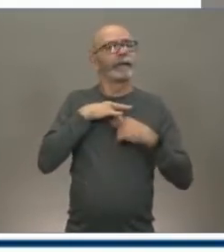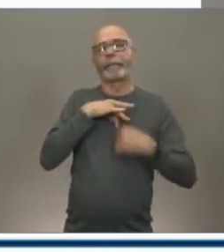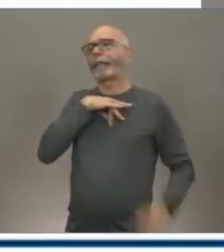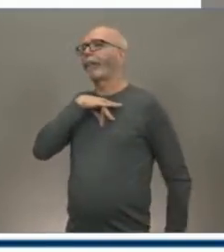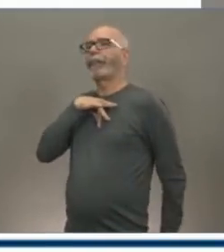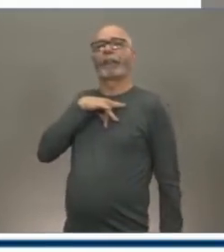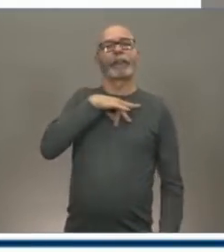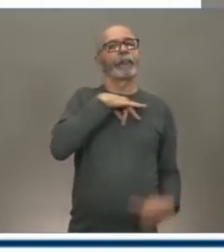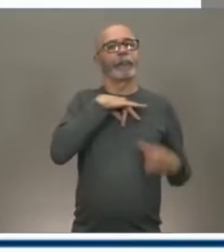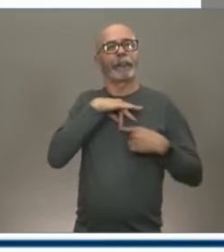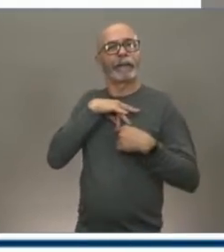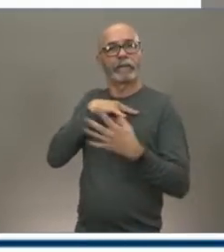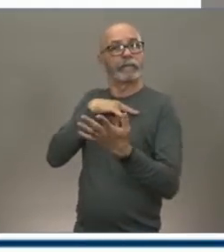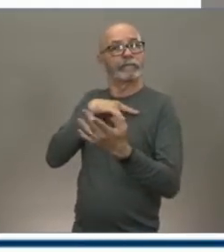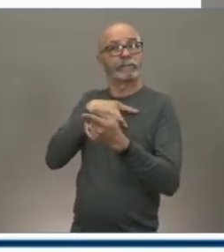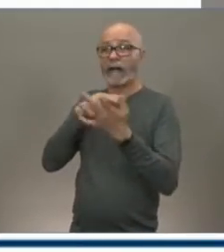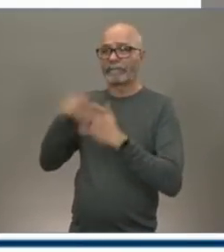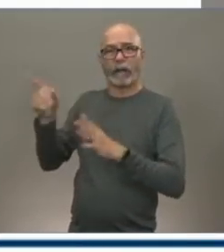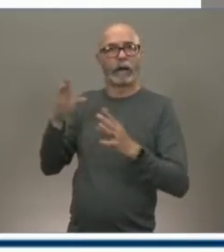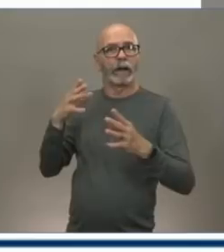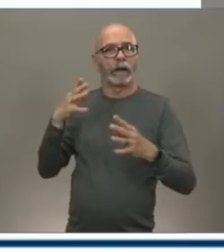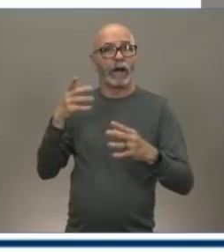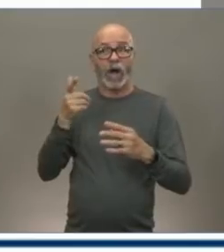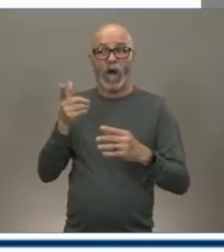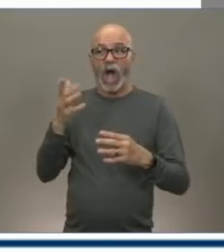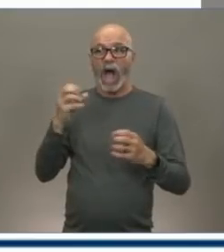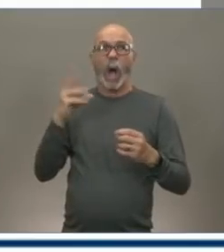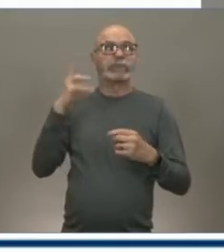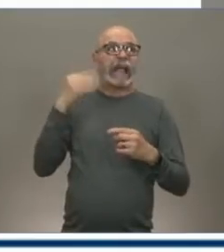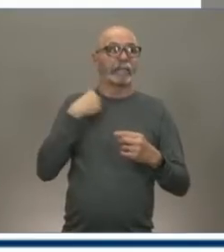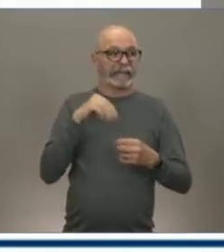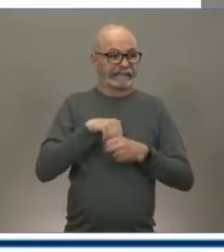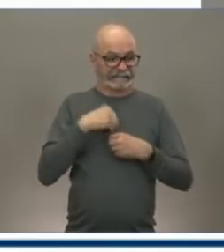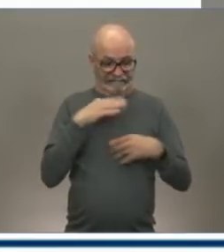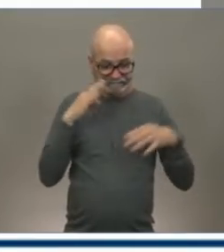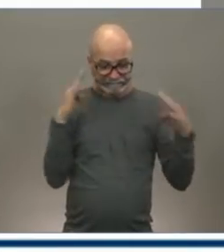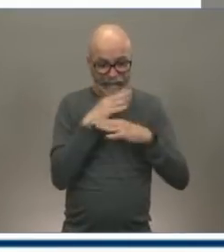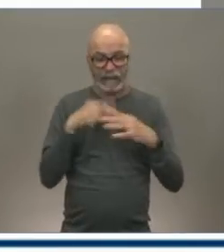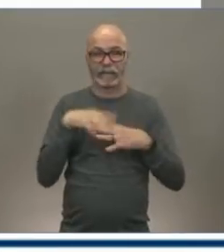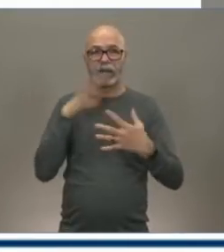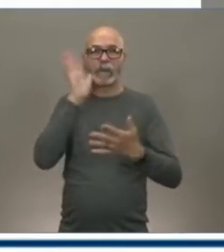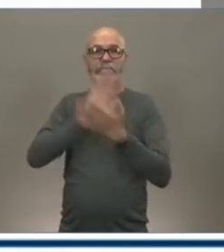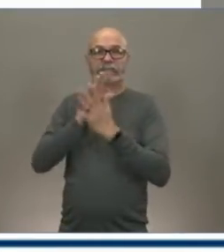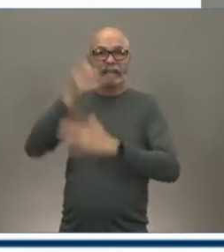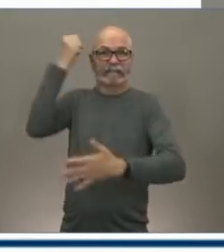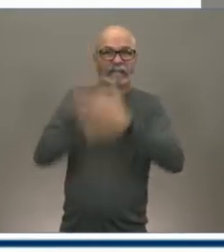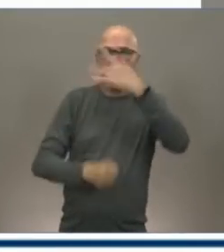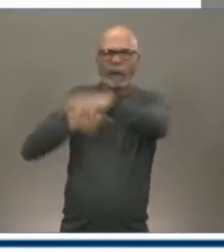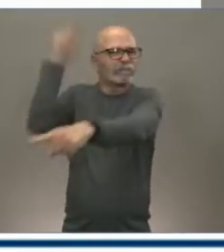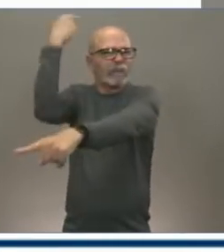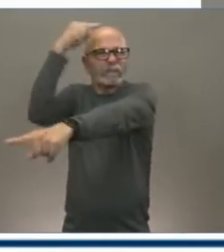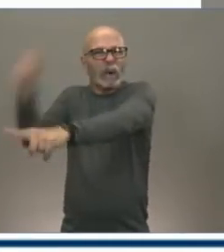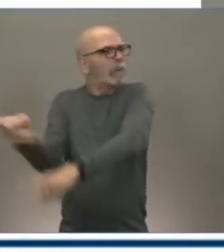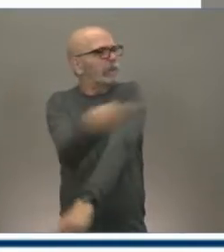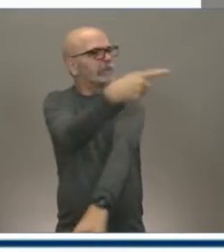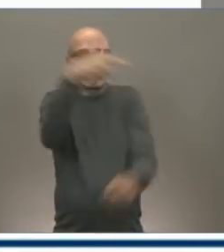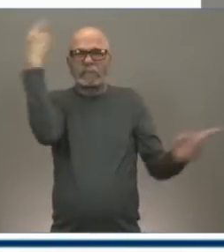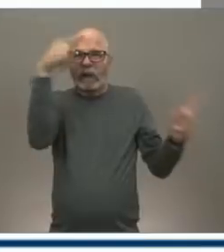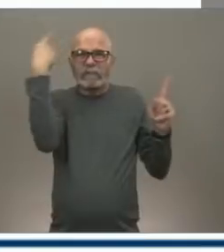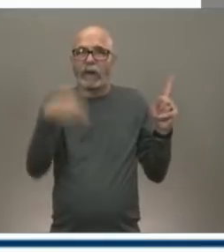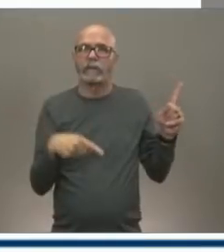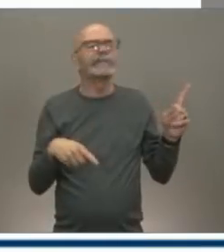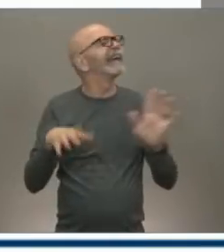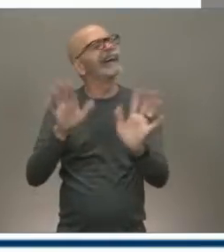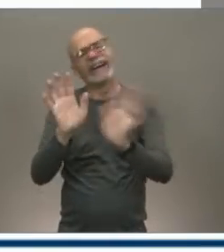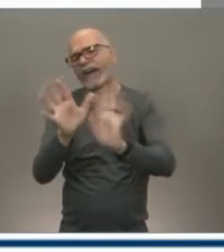in a large gathering. Nobody's going to get fined. We're not going to ask you why you're there, but this is indicate who are